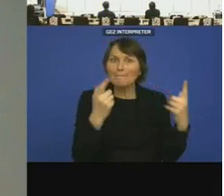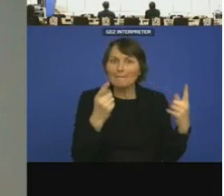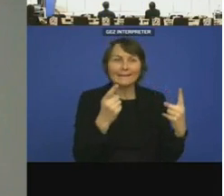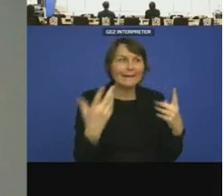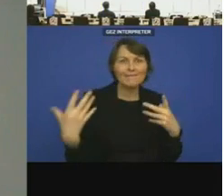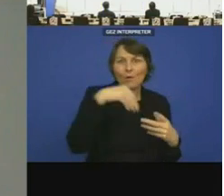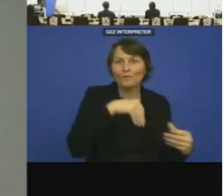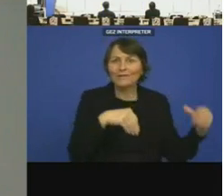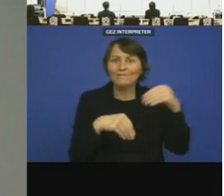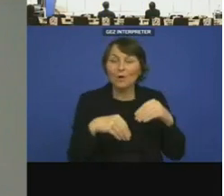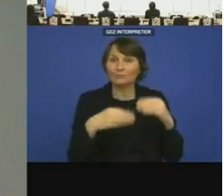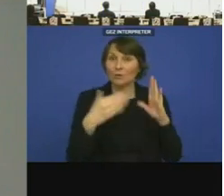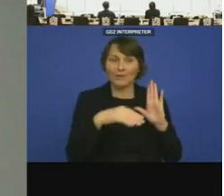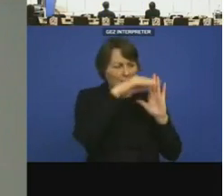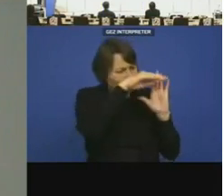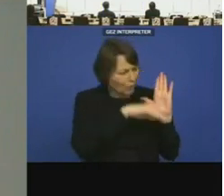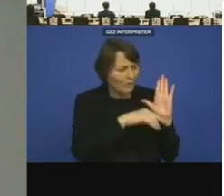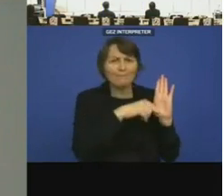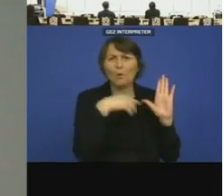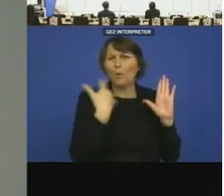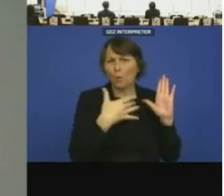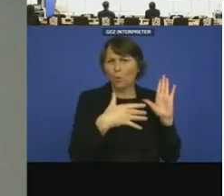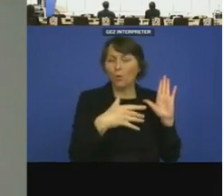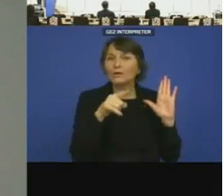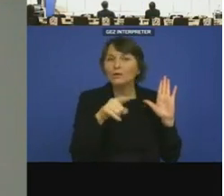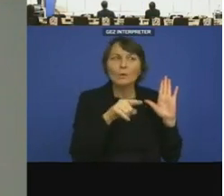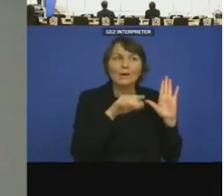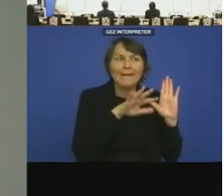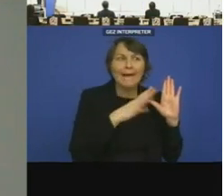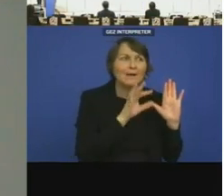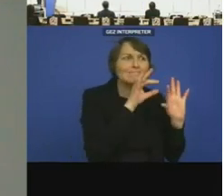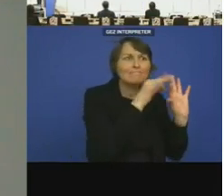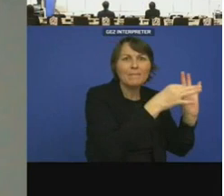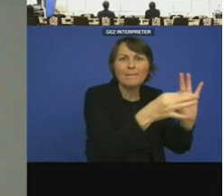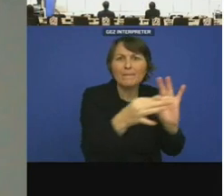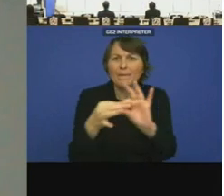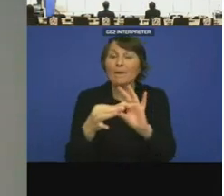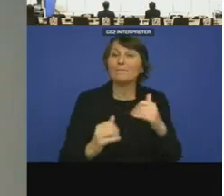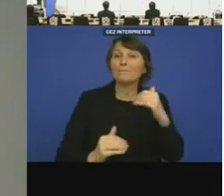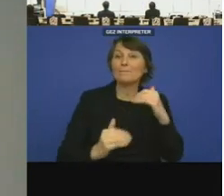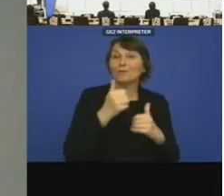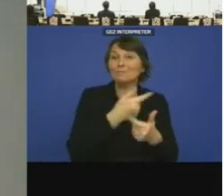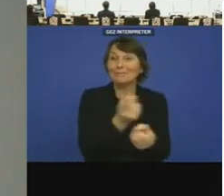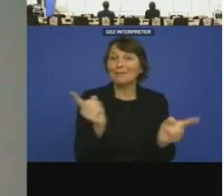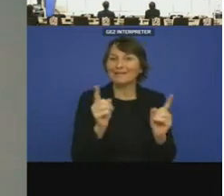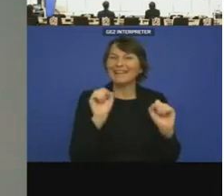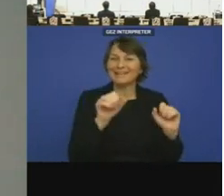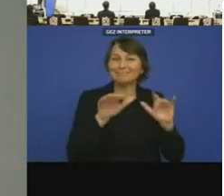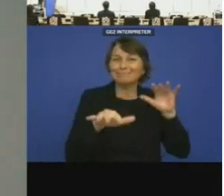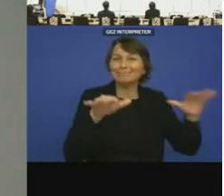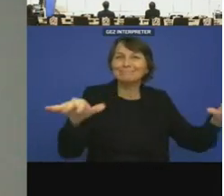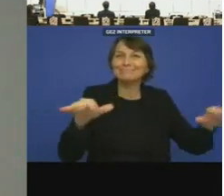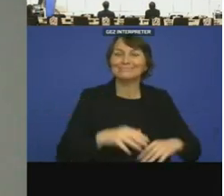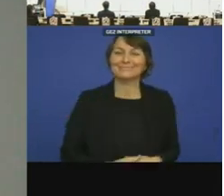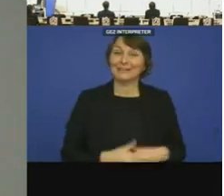our program could never hope to reach those who need our support the most. Ultimately, together we make the sports chapter